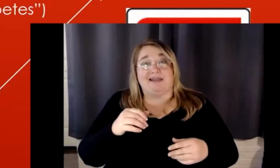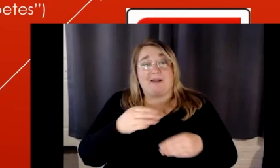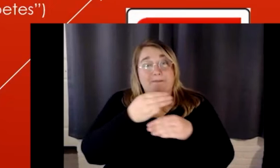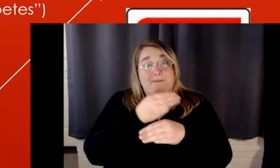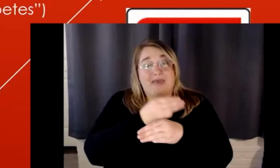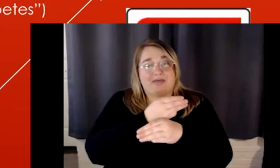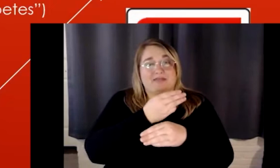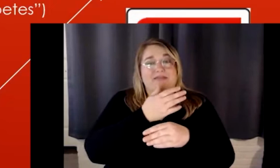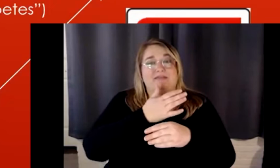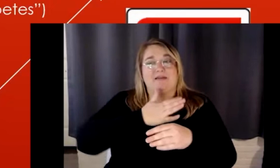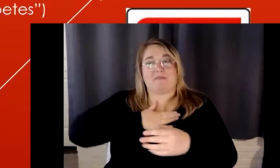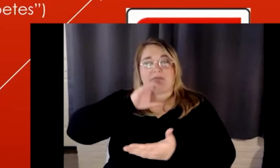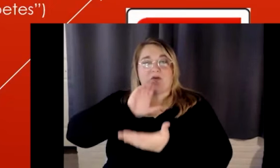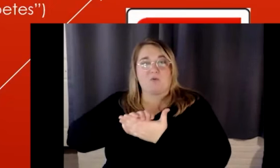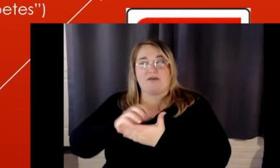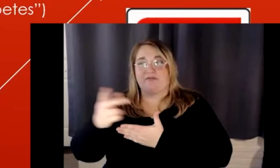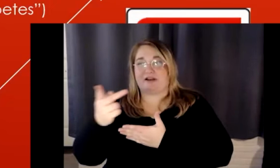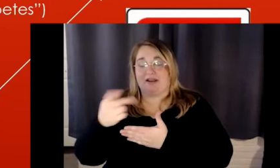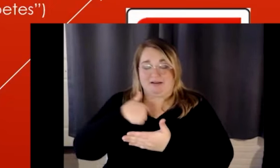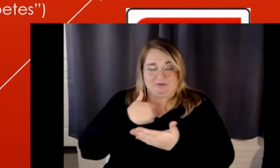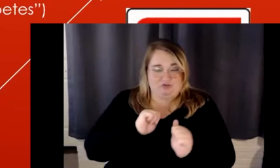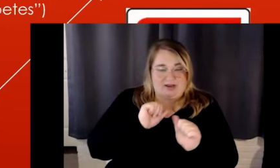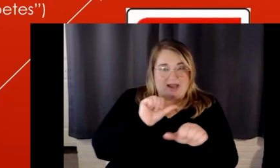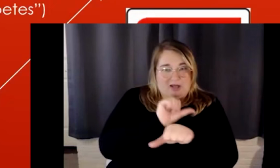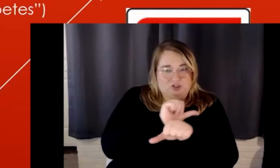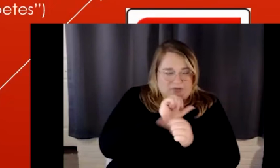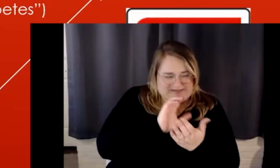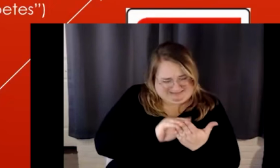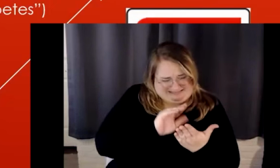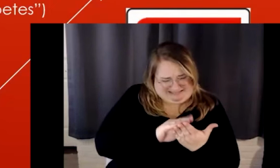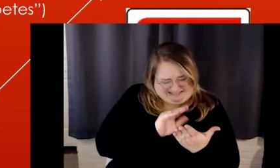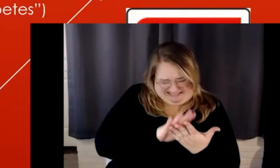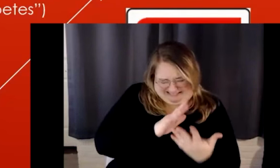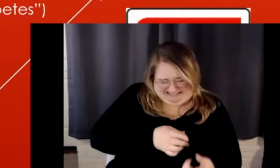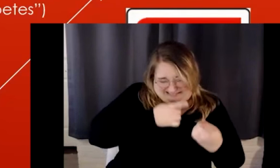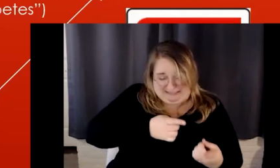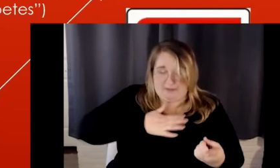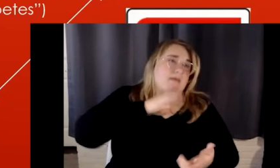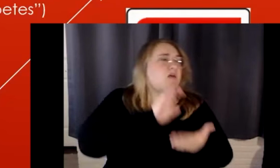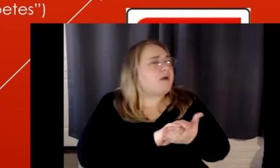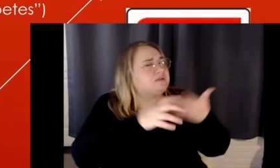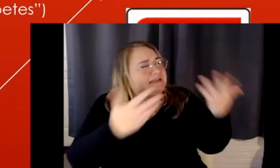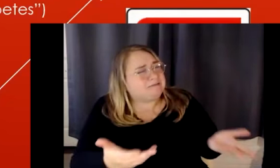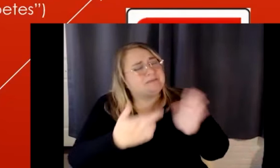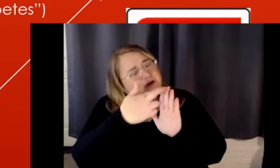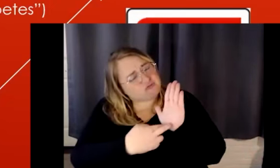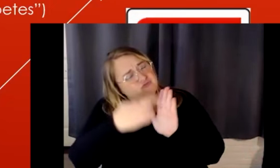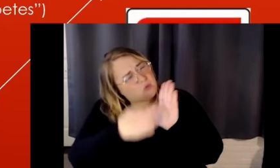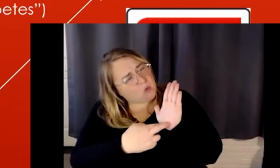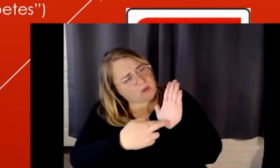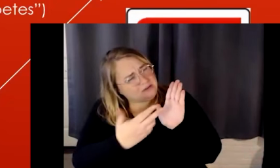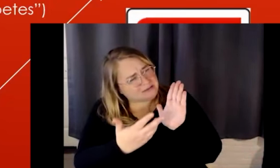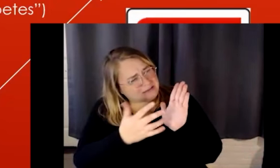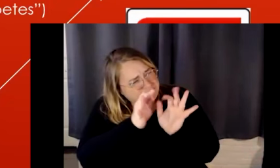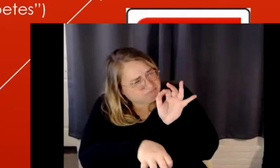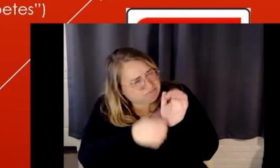with my wife. I'm trying to learn algebra and she's like, just follow the rules. And yeah, I hated it.